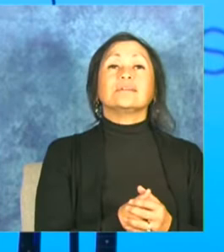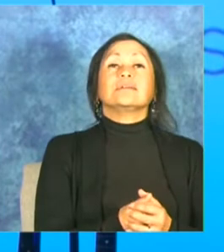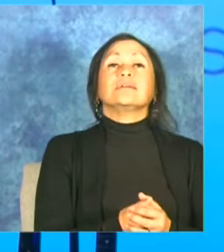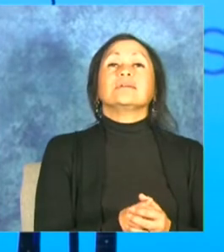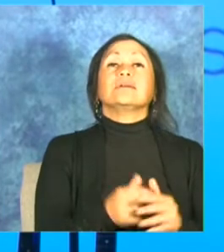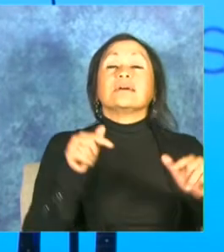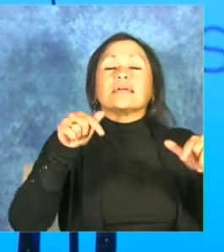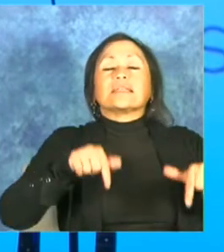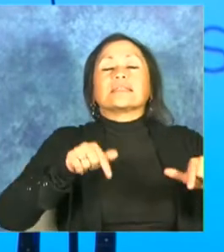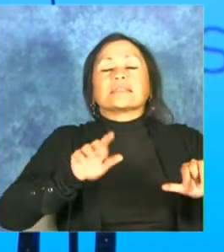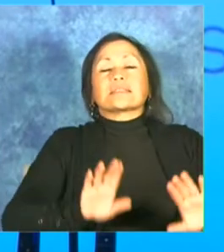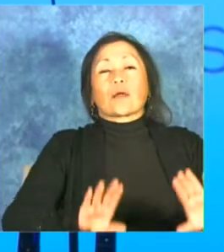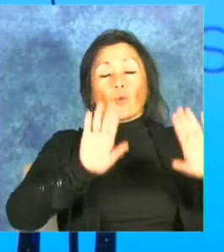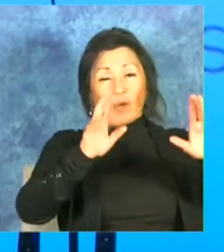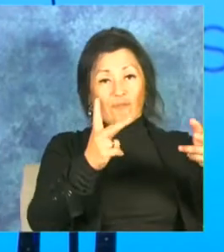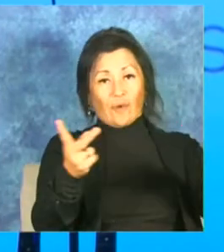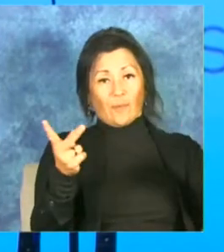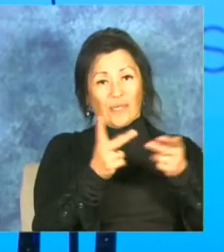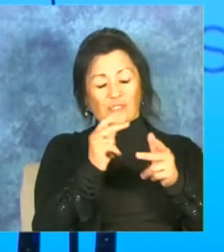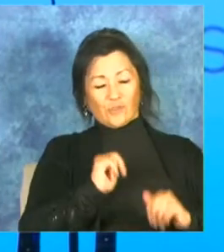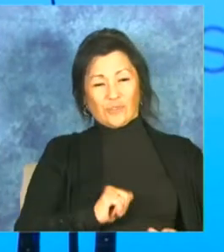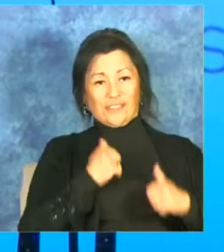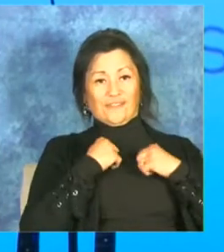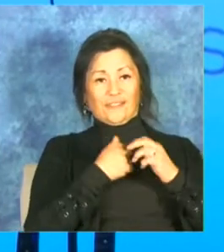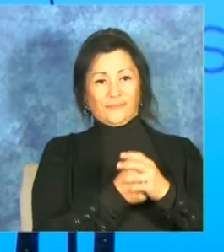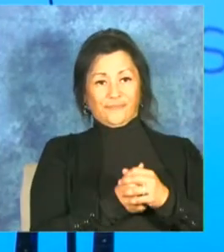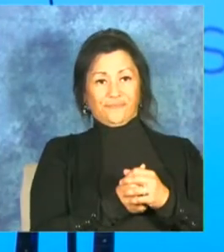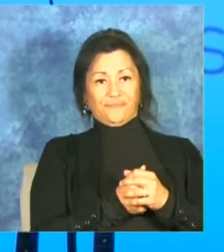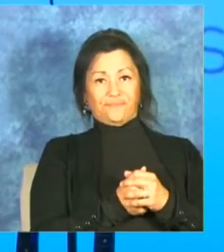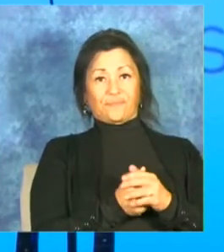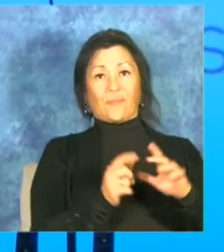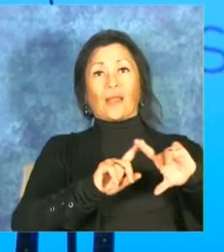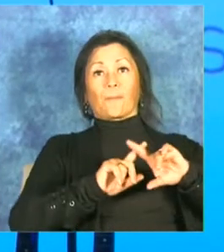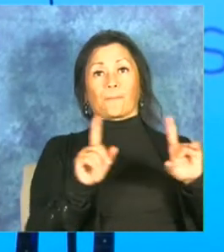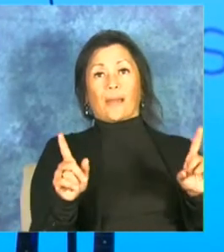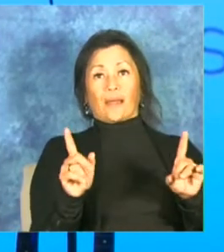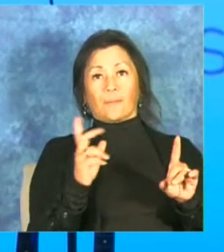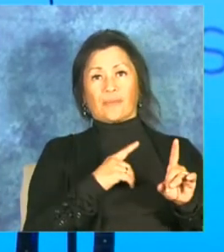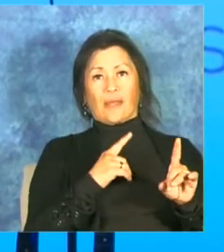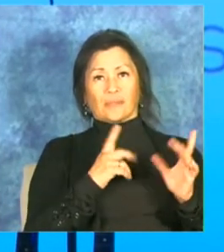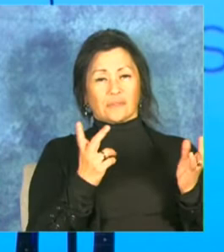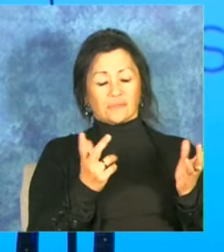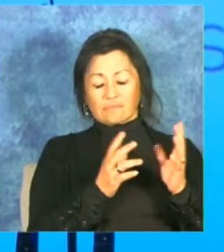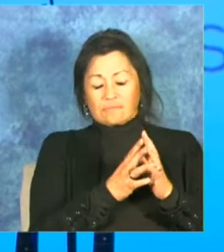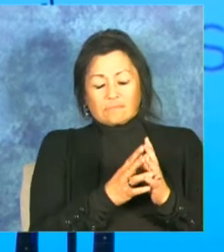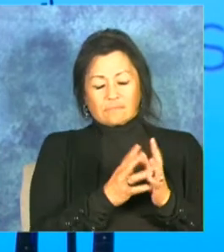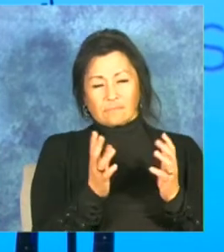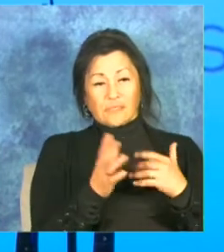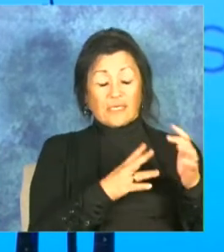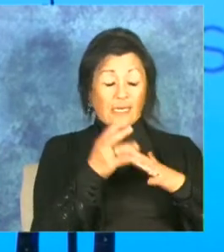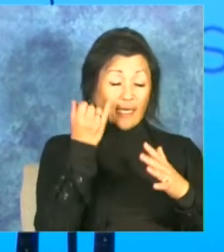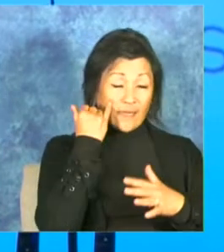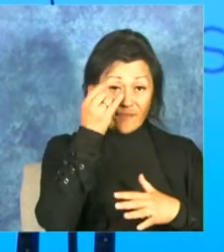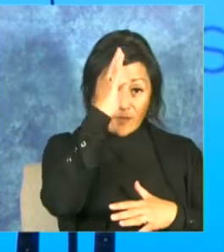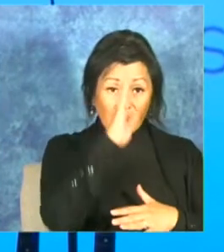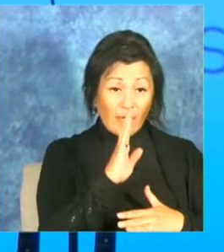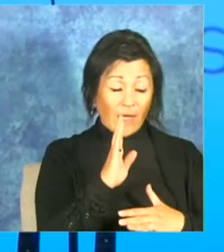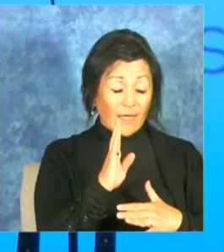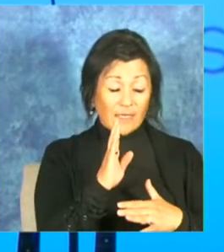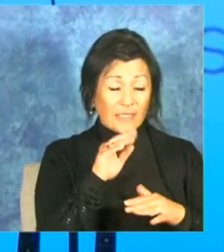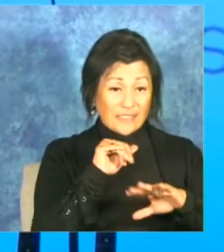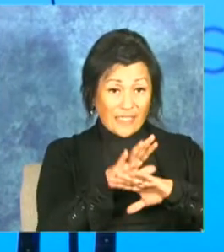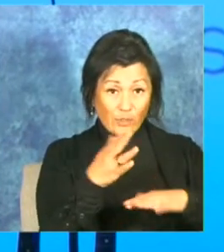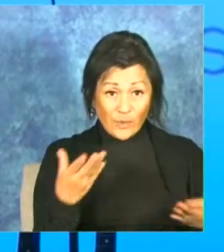This is a great place to live. But that's kind of beside the point. If God has you